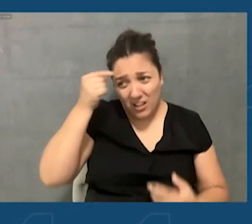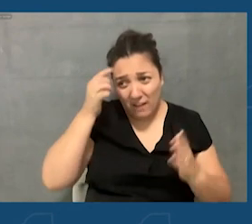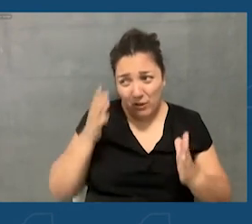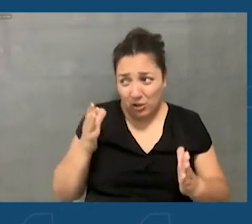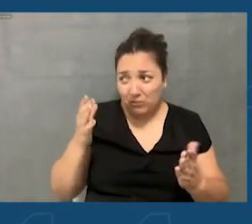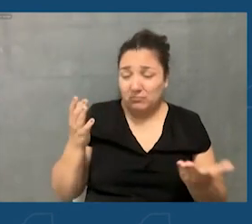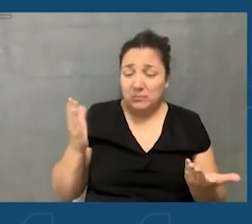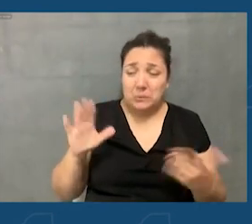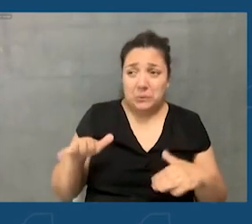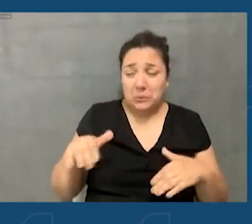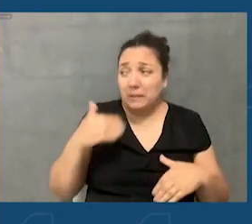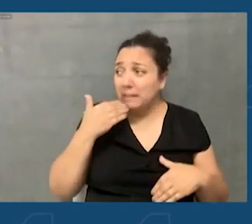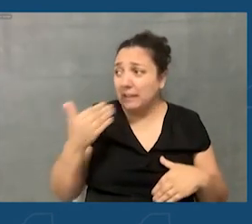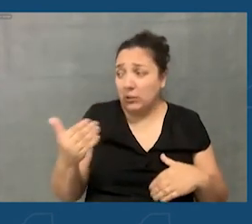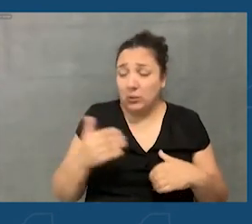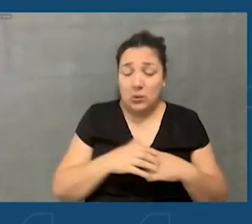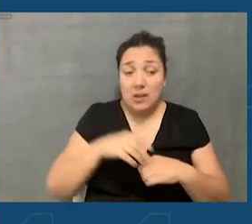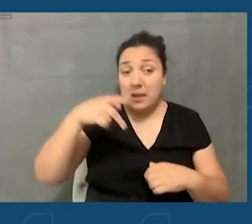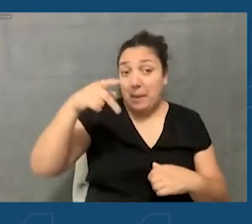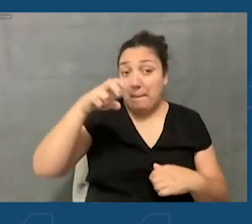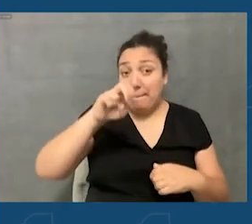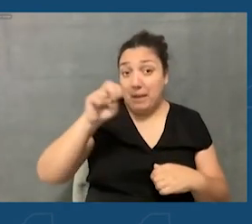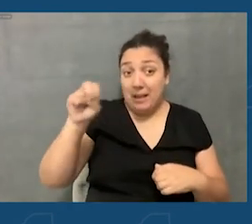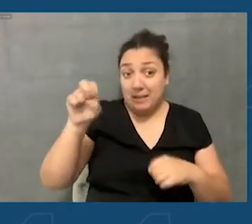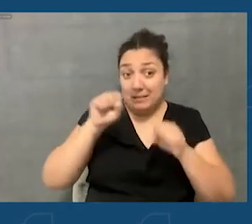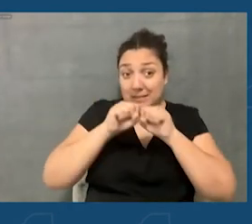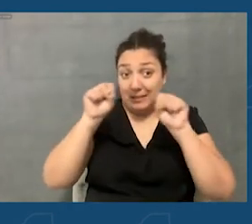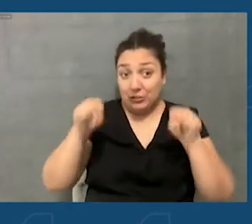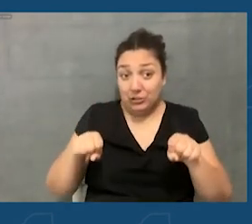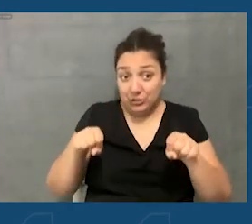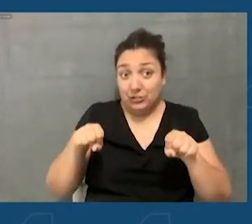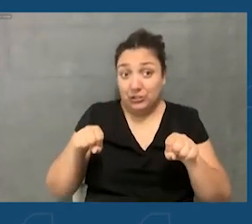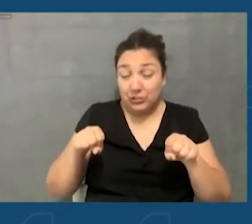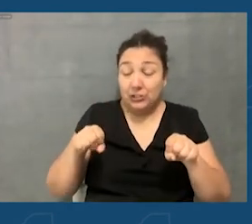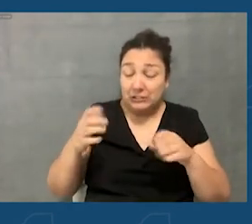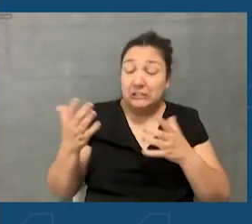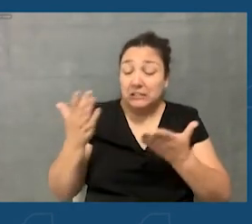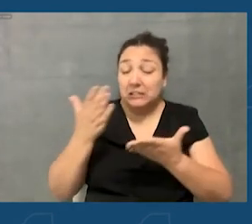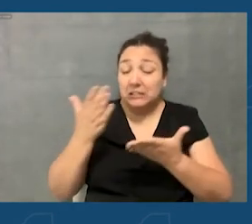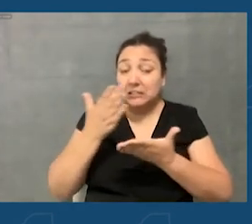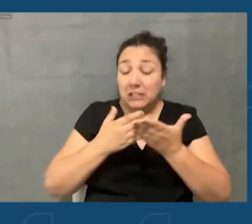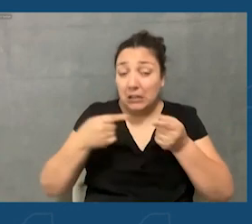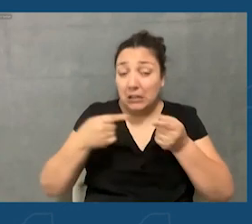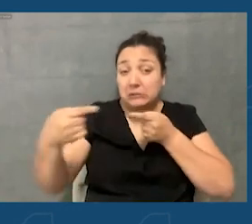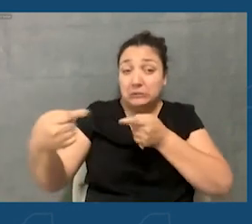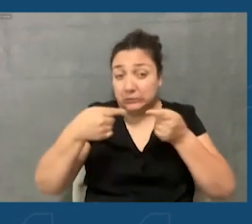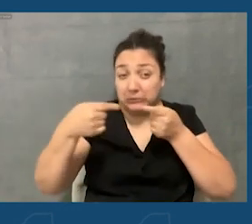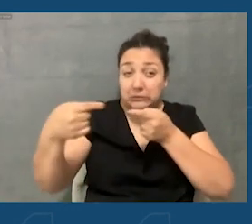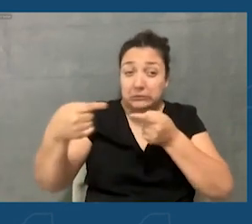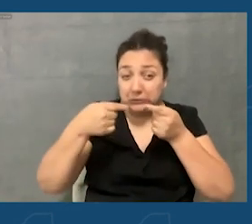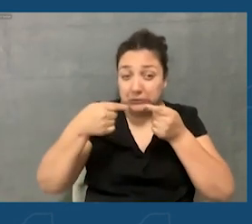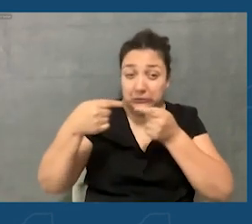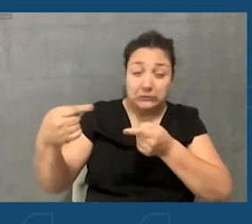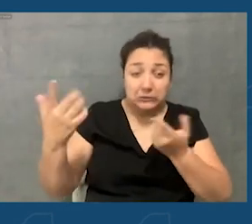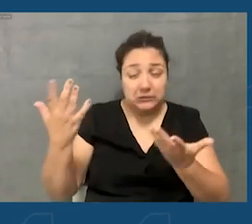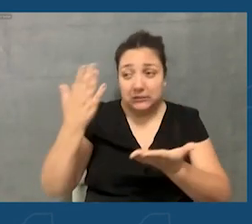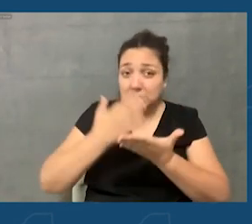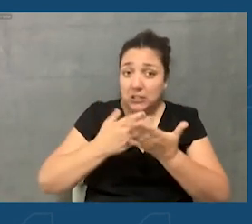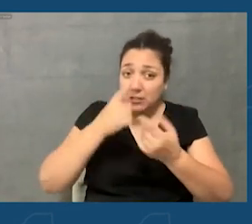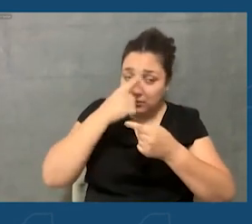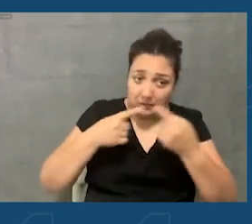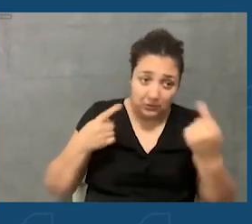moment, Penn Station is controversial. It has been for some time. People have been talking about it for some time, but you have